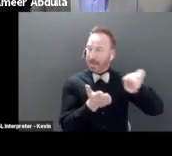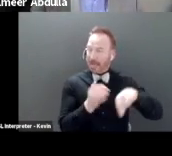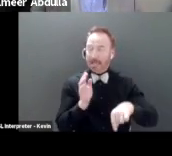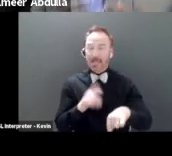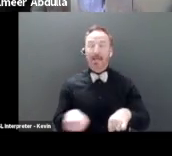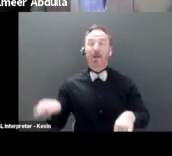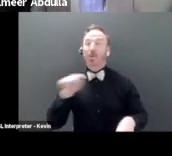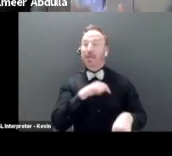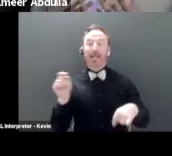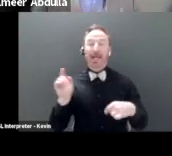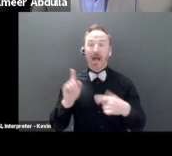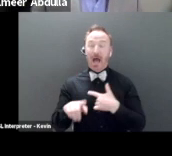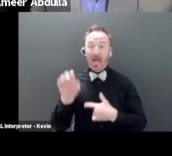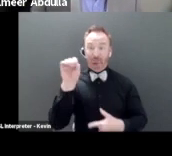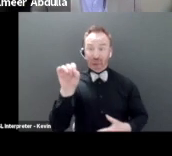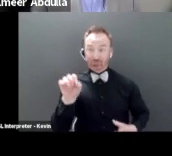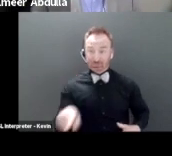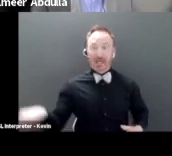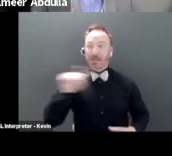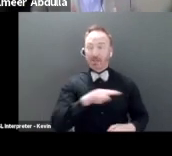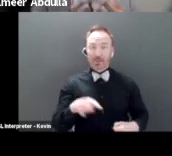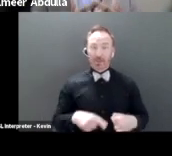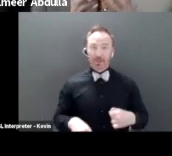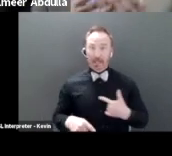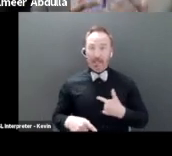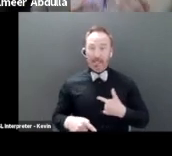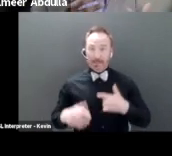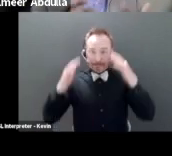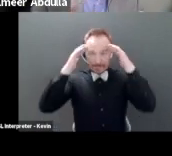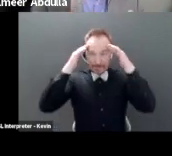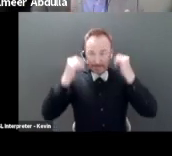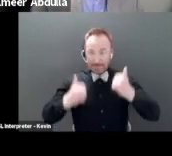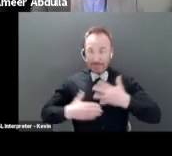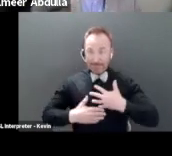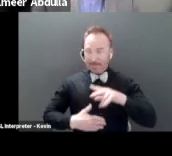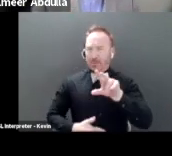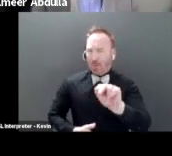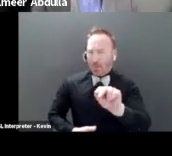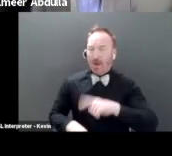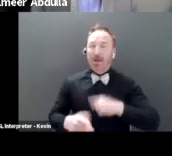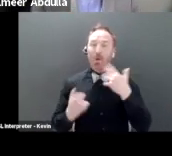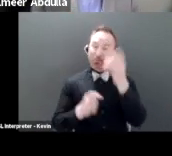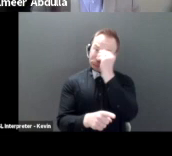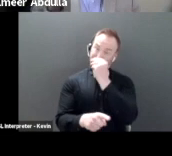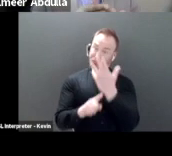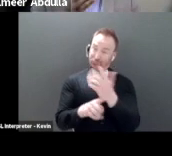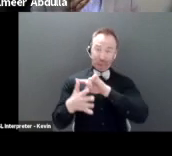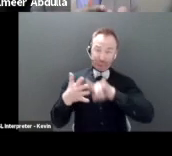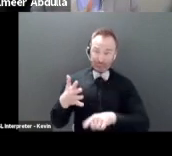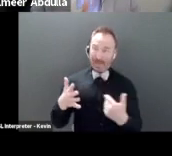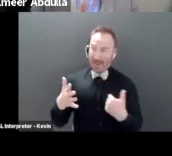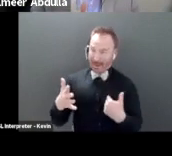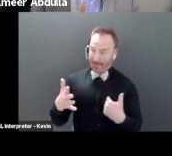have to happen. I just want to let you know they exist. And don't let all of these mechanics get in the way of achieving your goal of